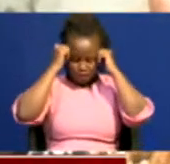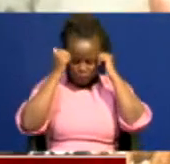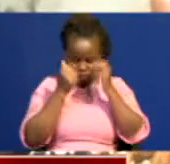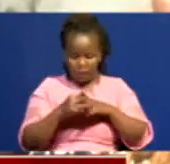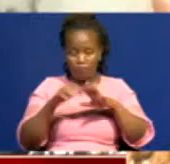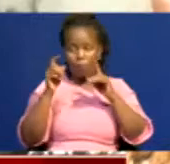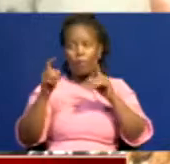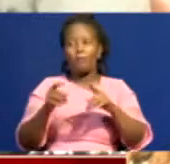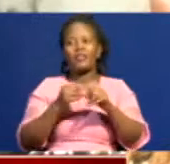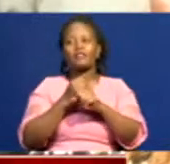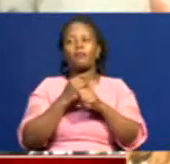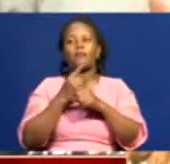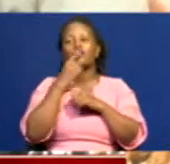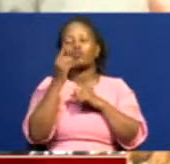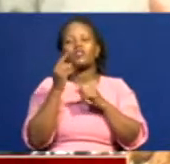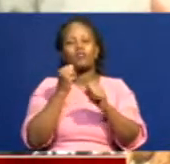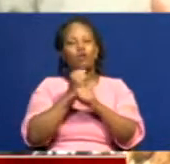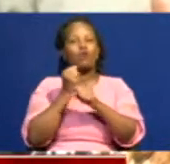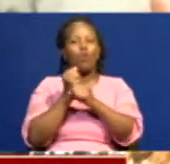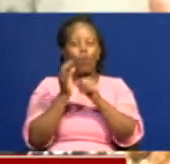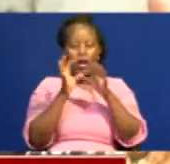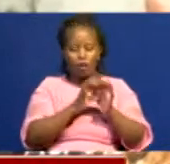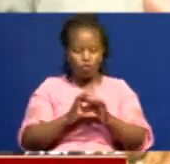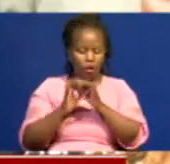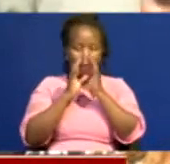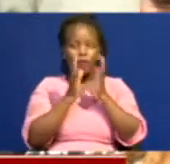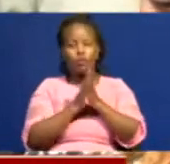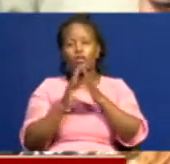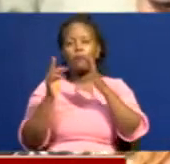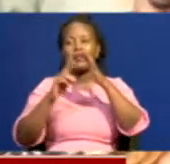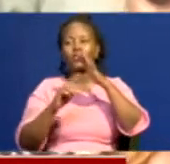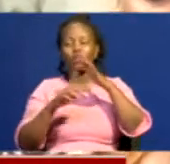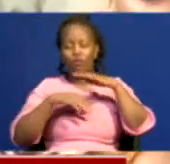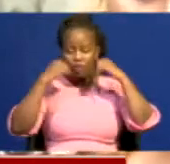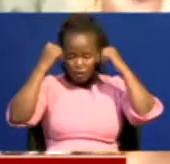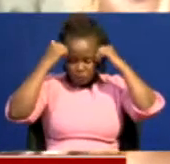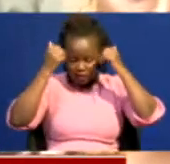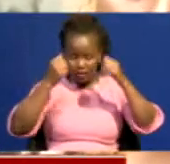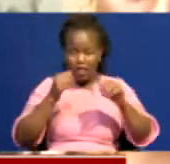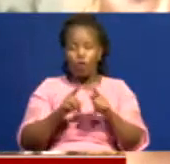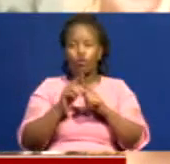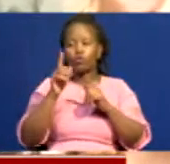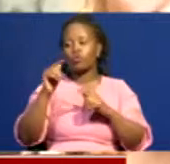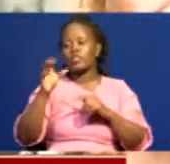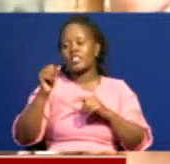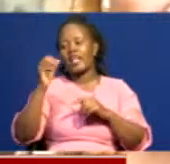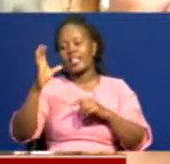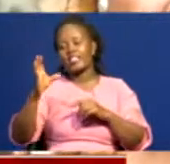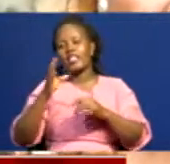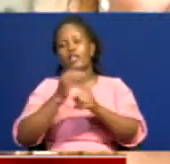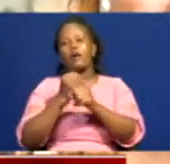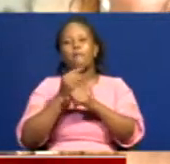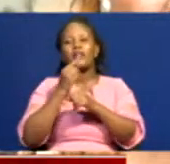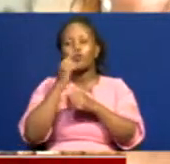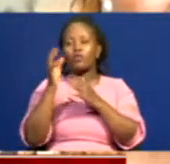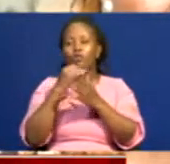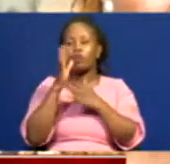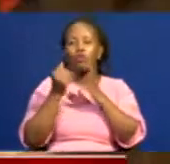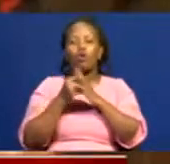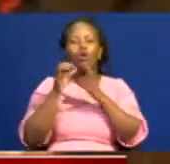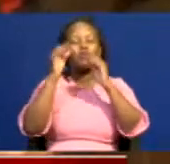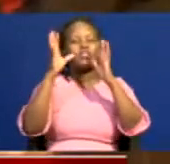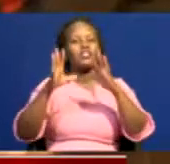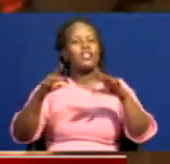work in harmony with the Minister of Education and make sure, and TSC, and make sure that these teachers are